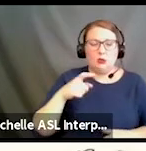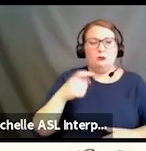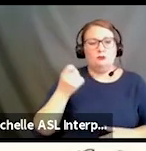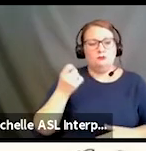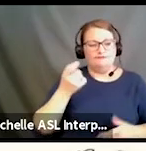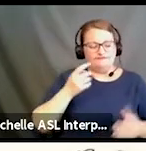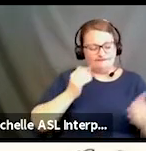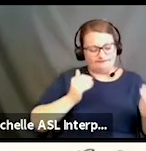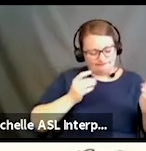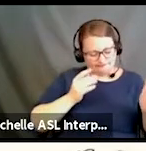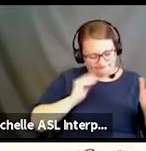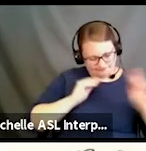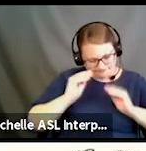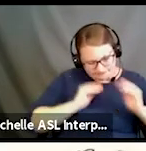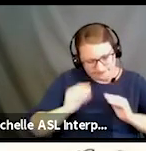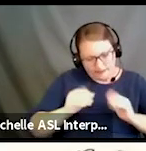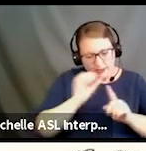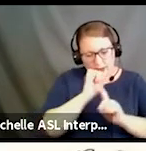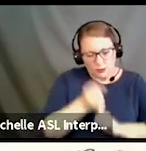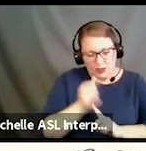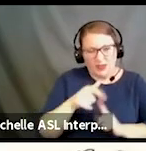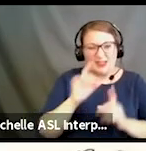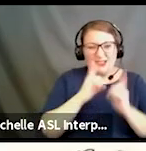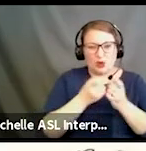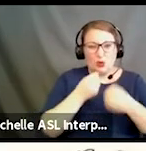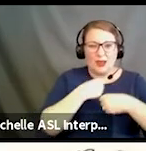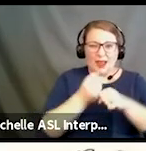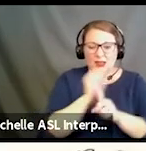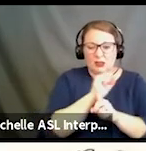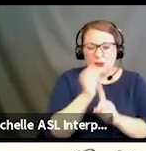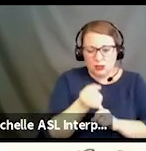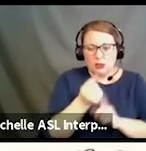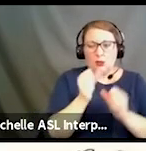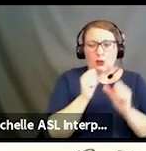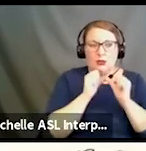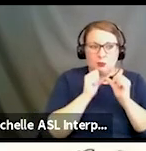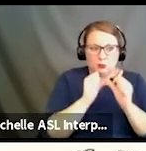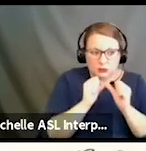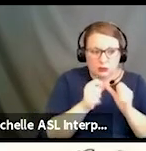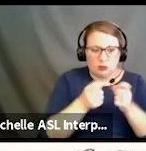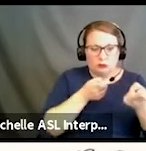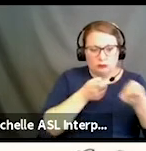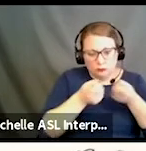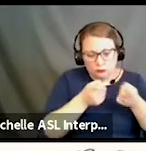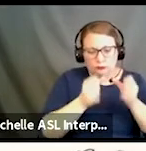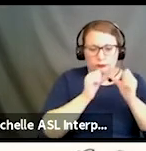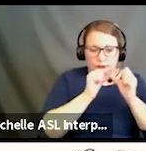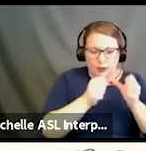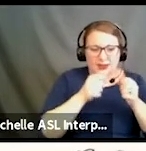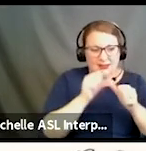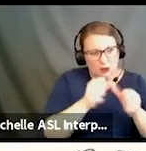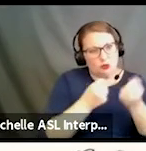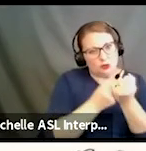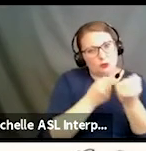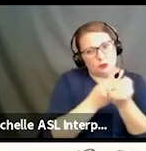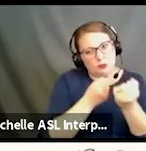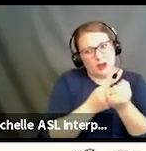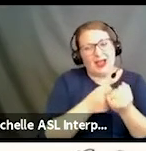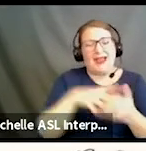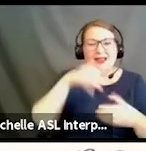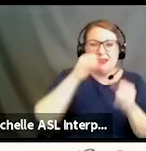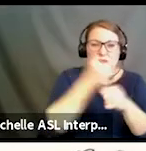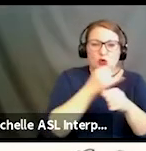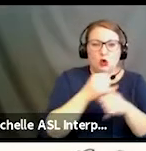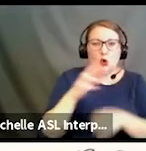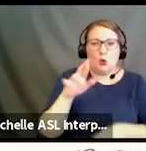the fact that this district created, presides over, and continues to justify an institutionally racist system